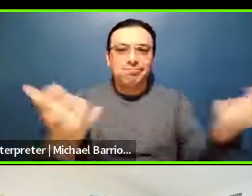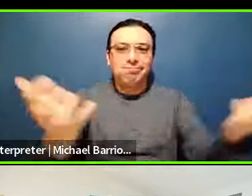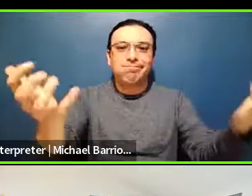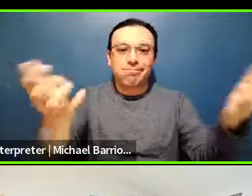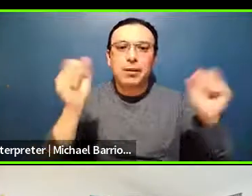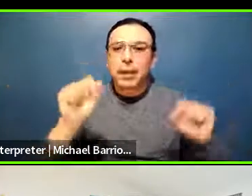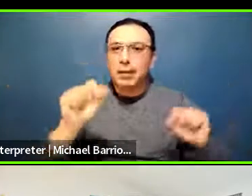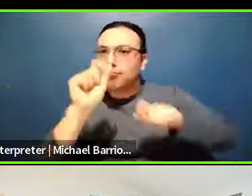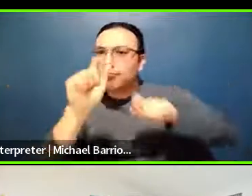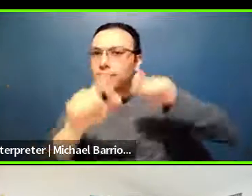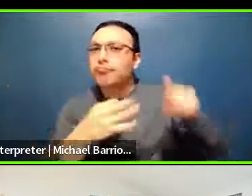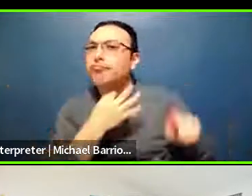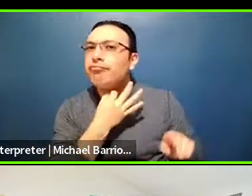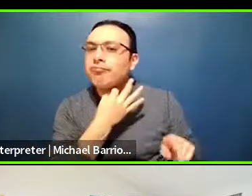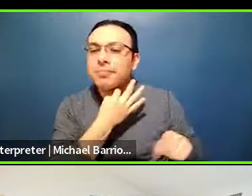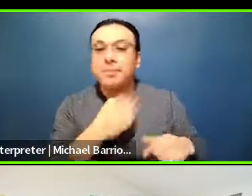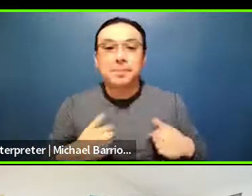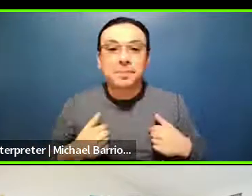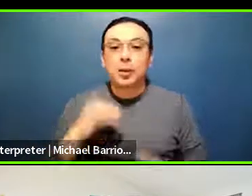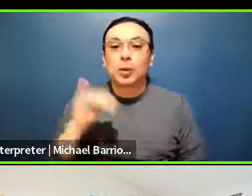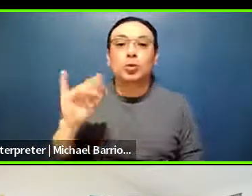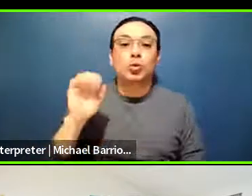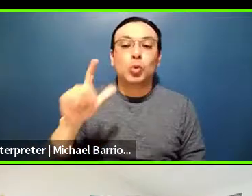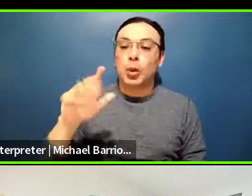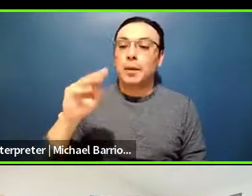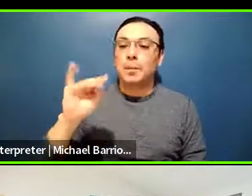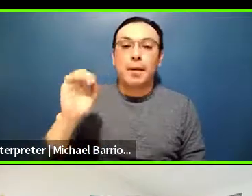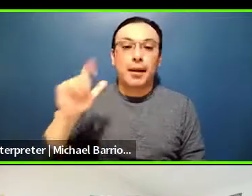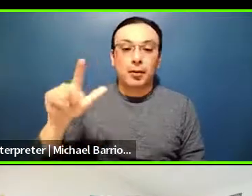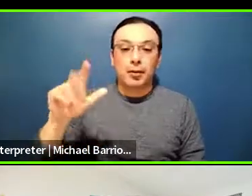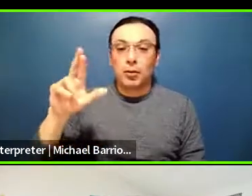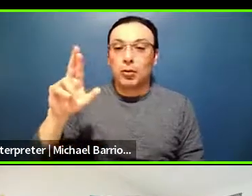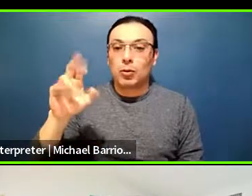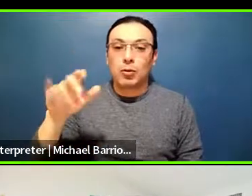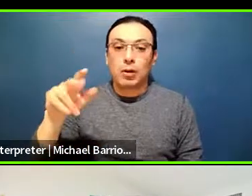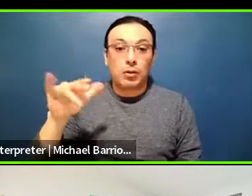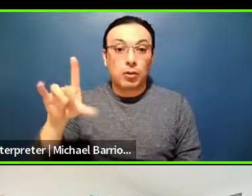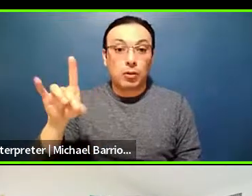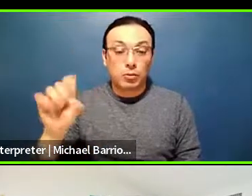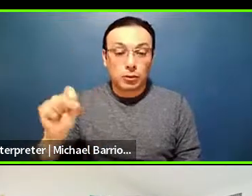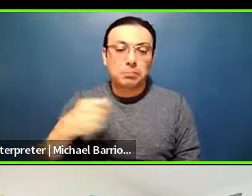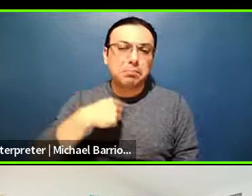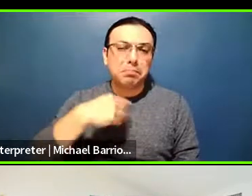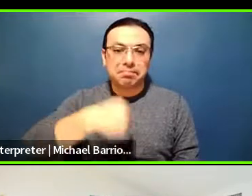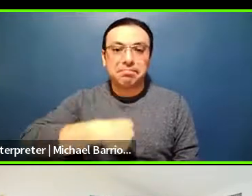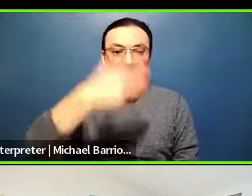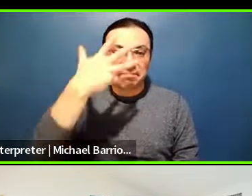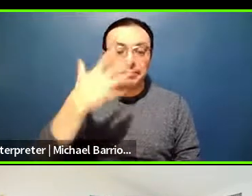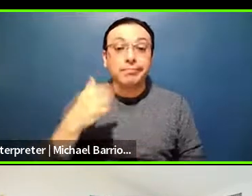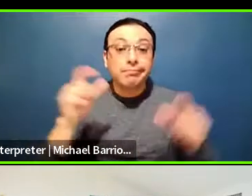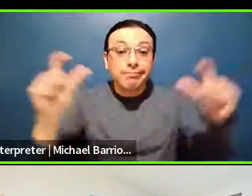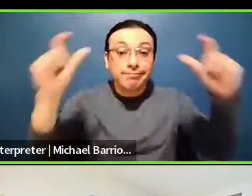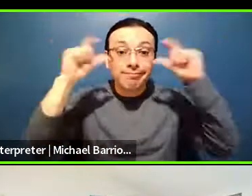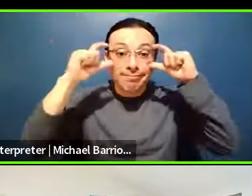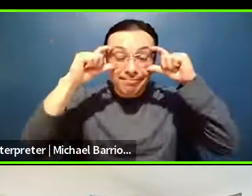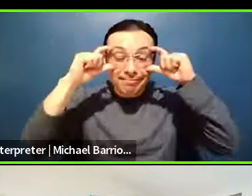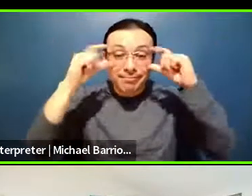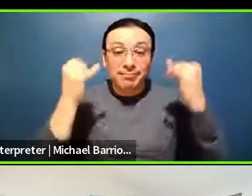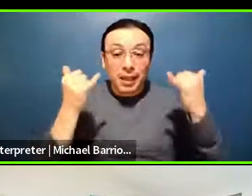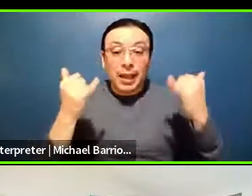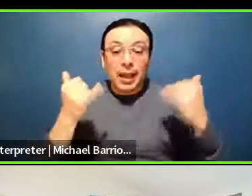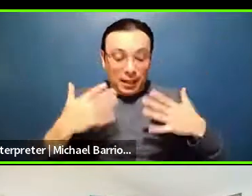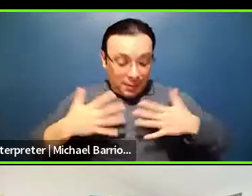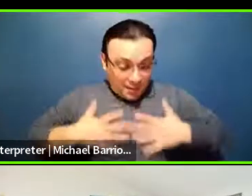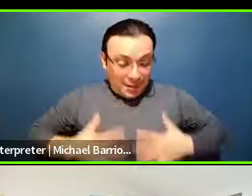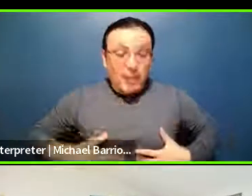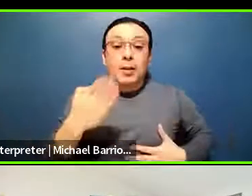event. My name is Joel Michael Reynolds. I'm a white person wearing glasses and a burgundy